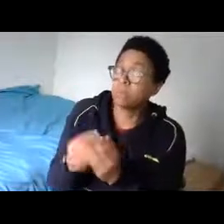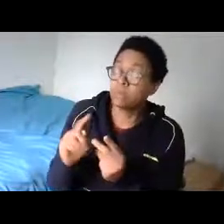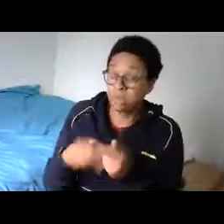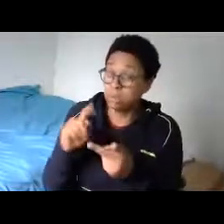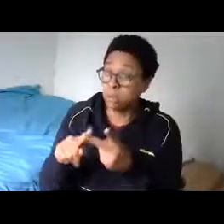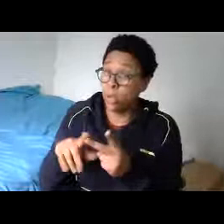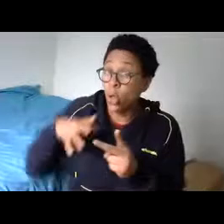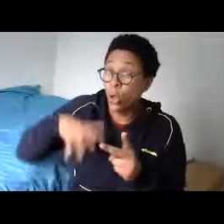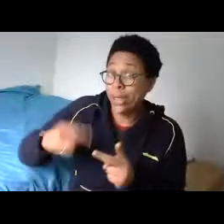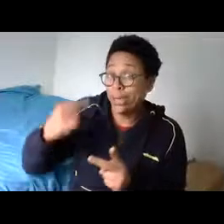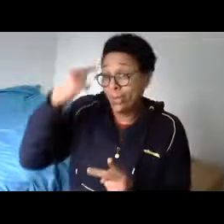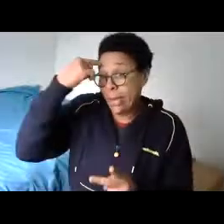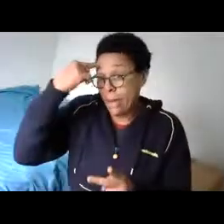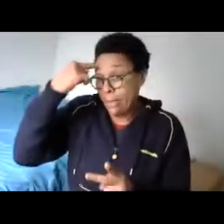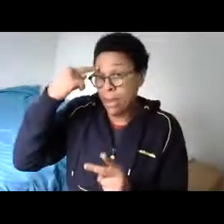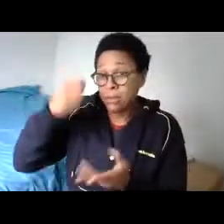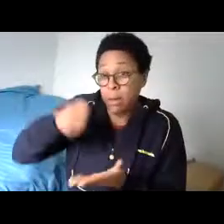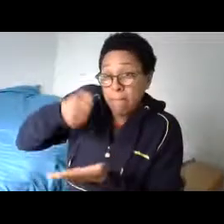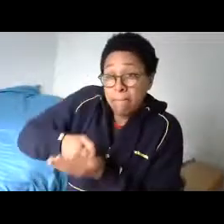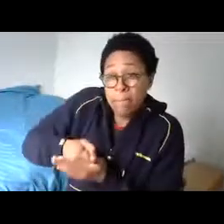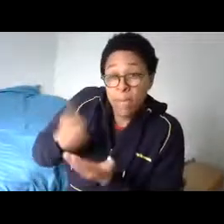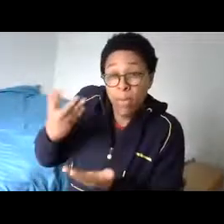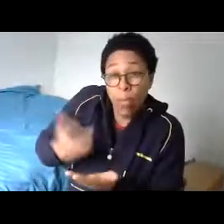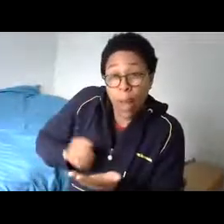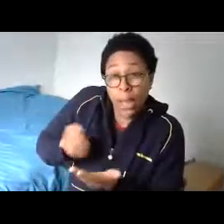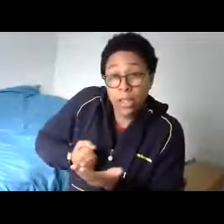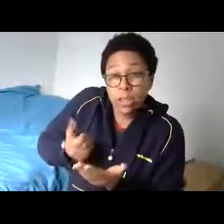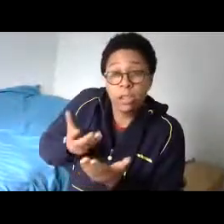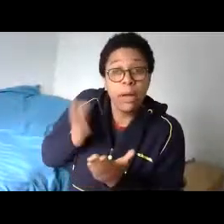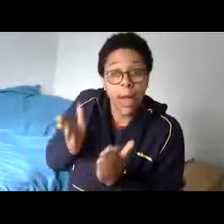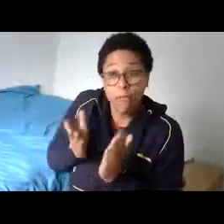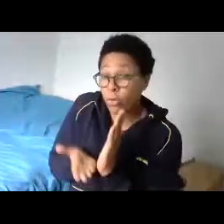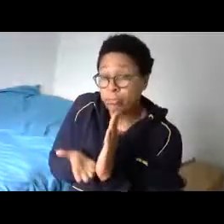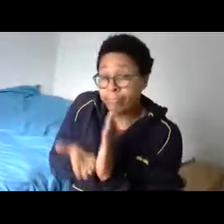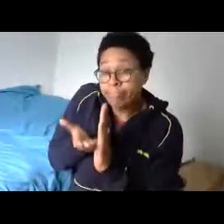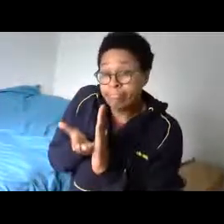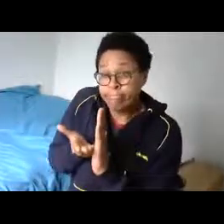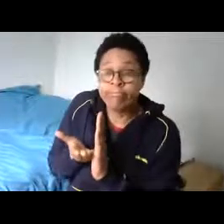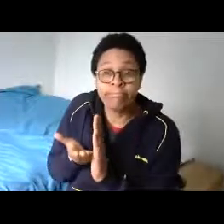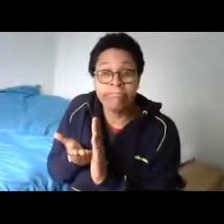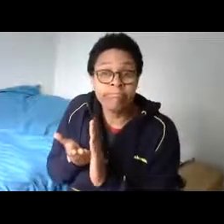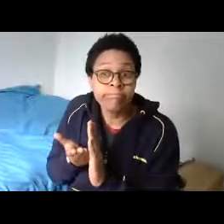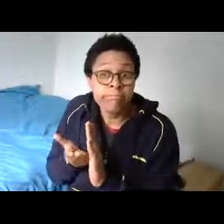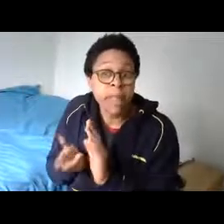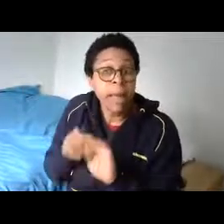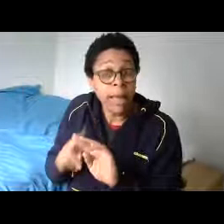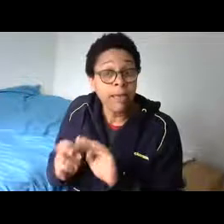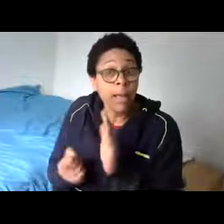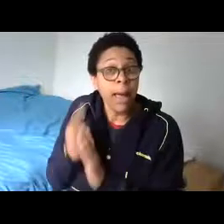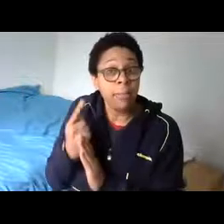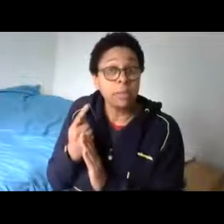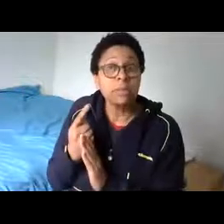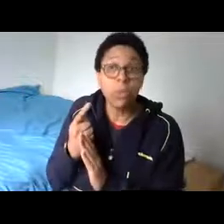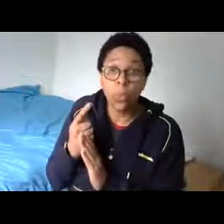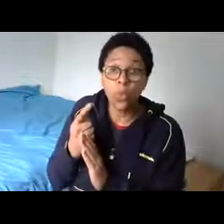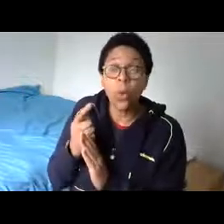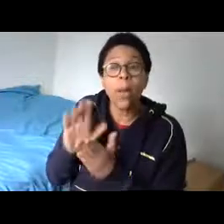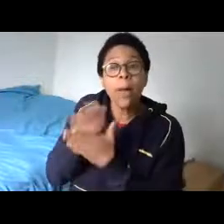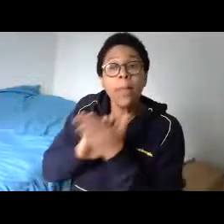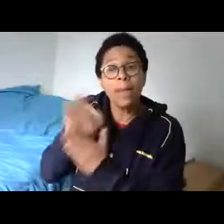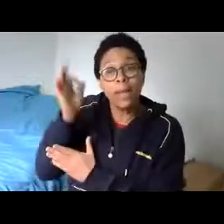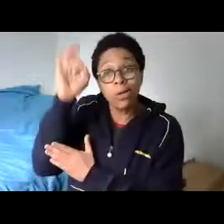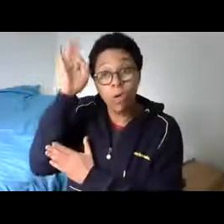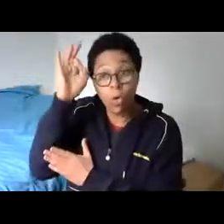like general salary increases, local authorities have to top up that, because often, well, not often,